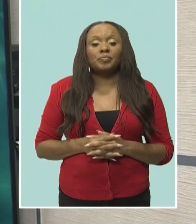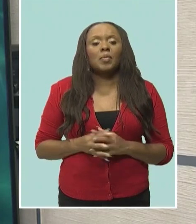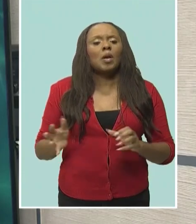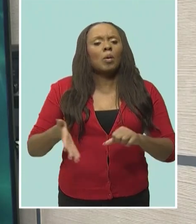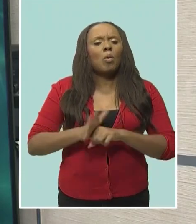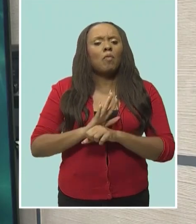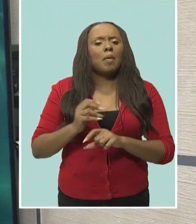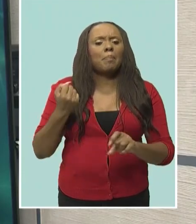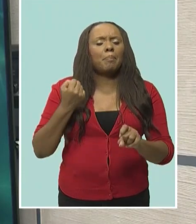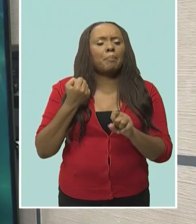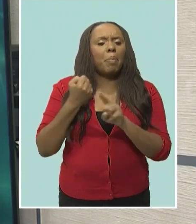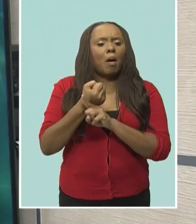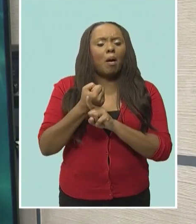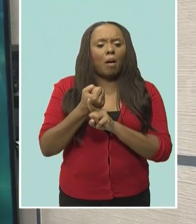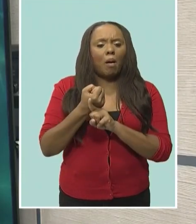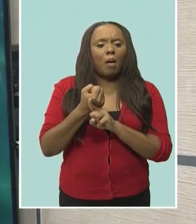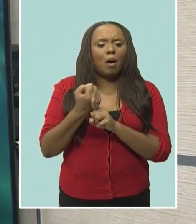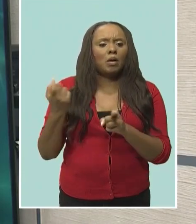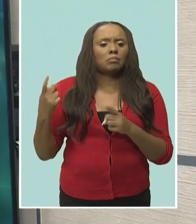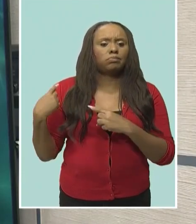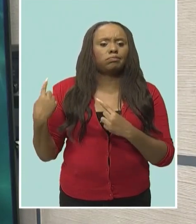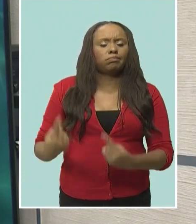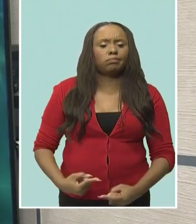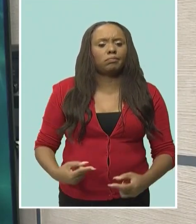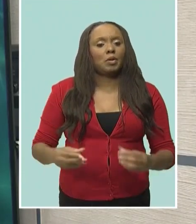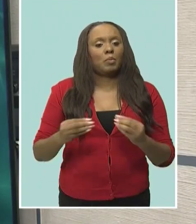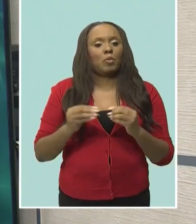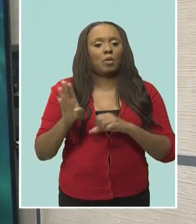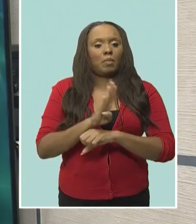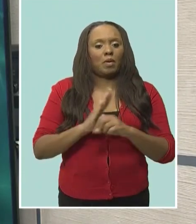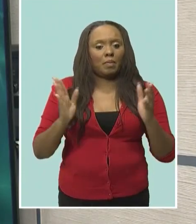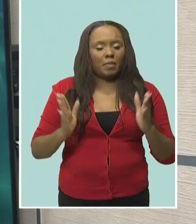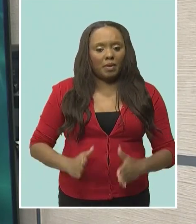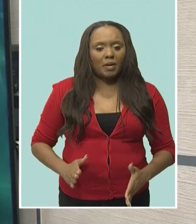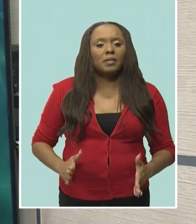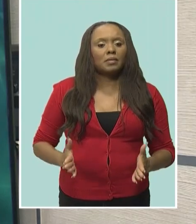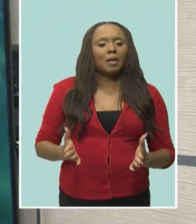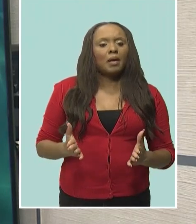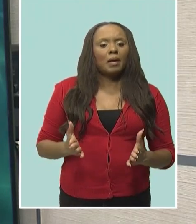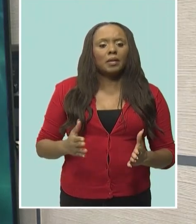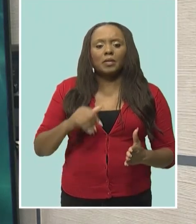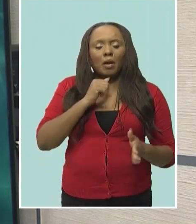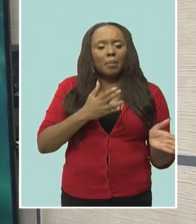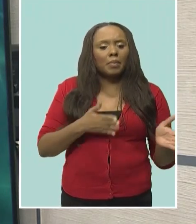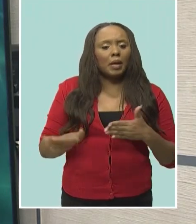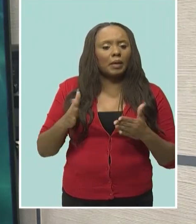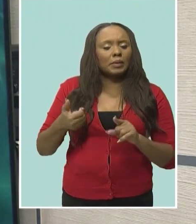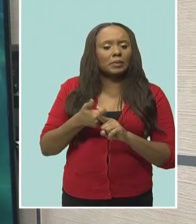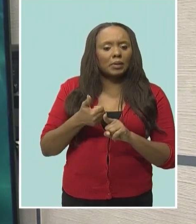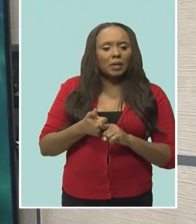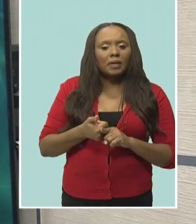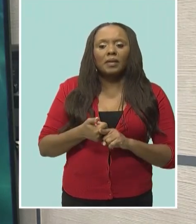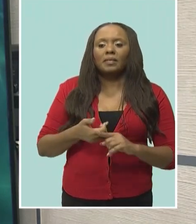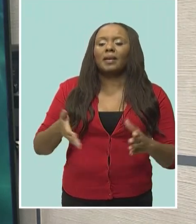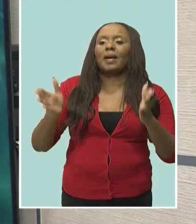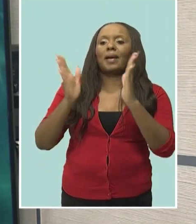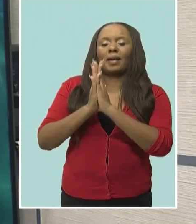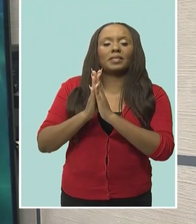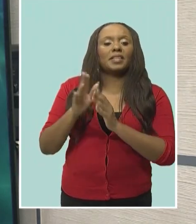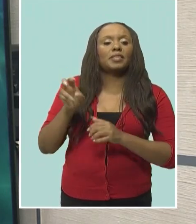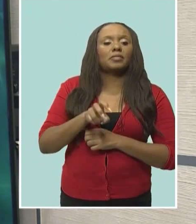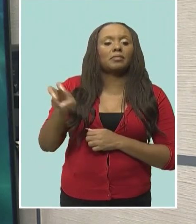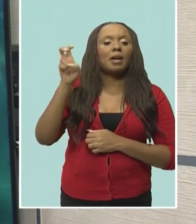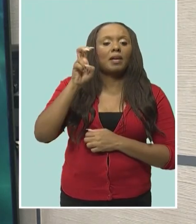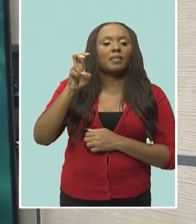Since the onset of the COVID-19 pandemic, more Barbadians are turning to travel agents instead of planning their getaways by themselves. Janet Taylor of the